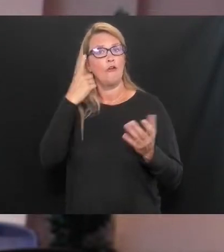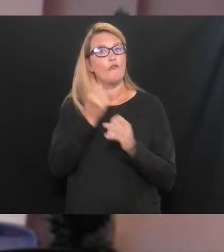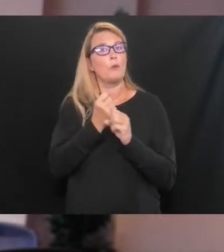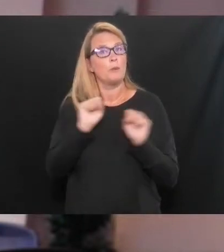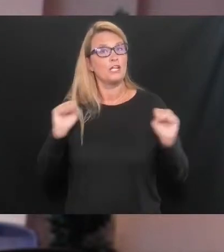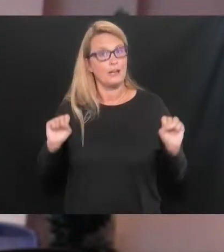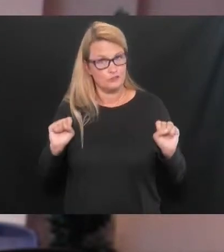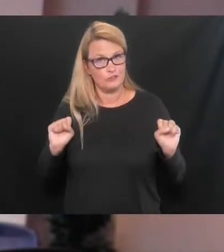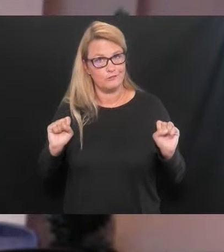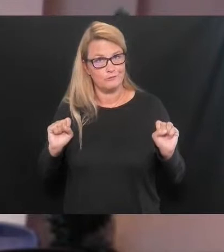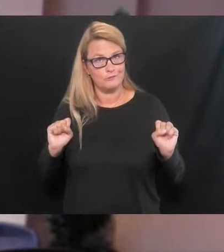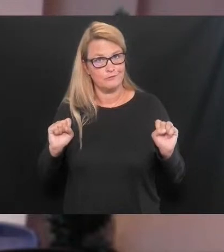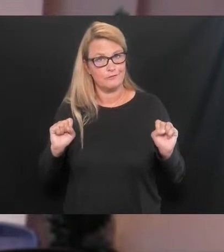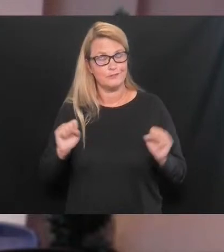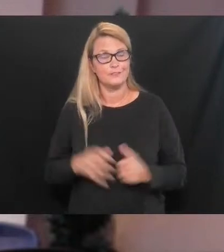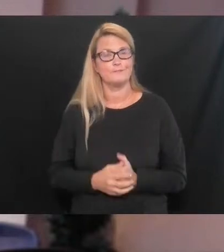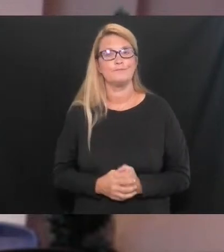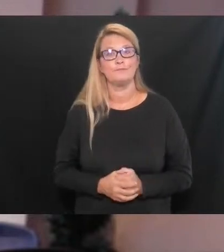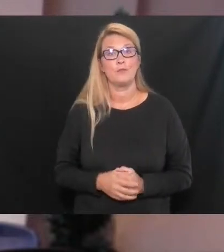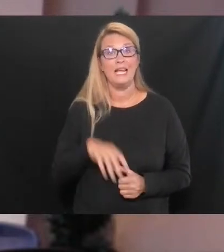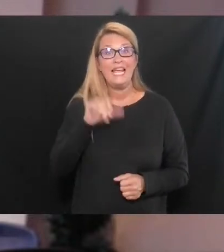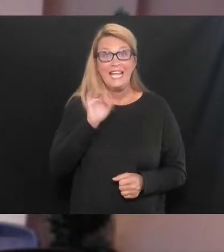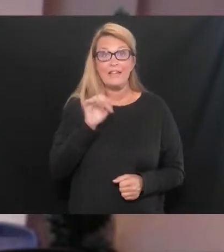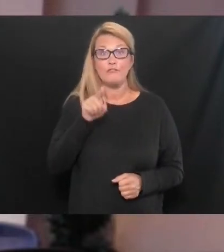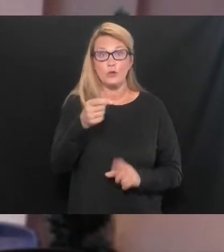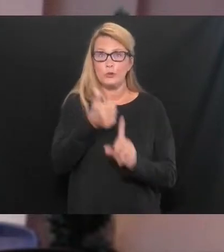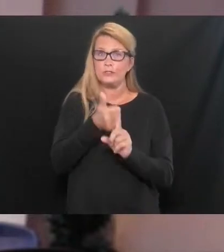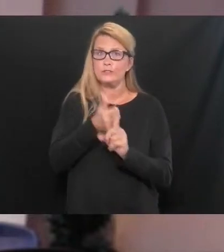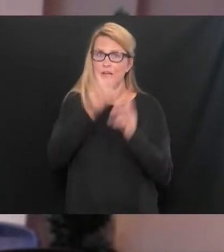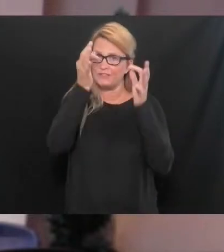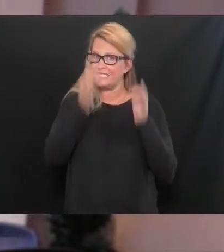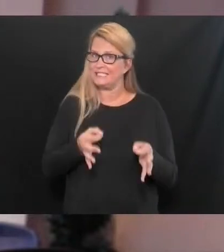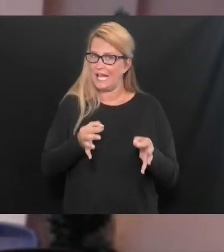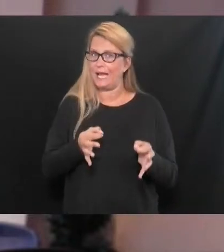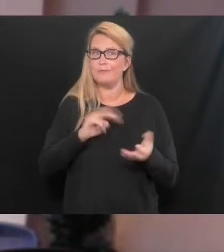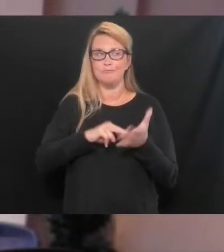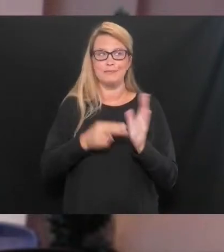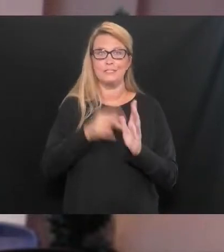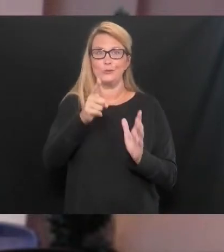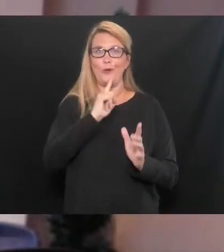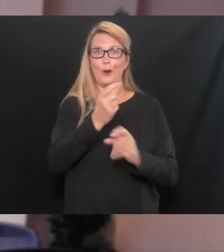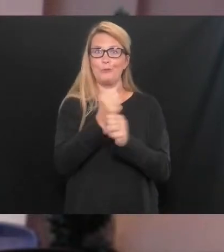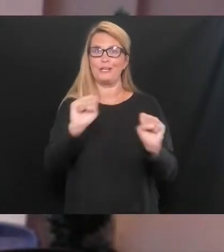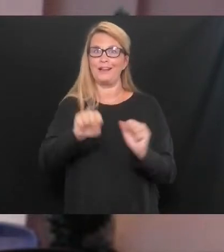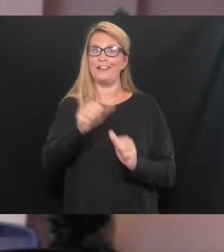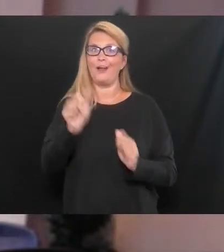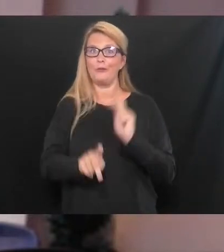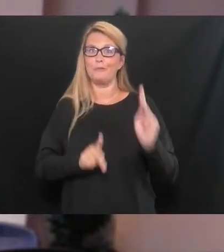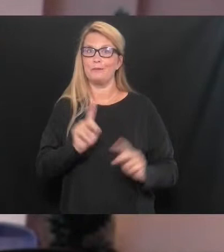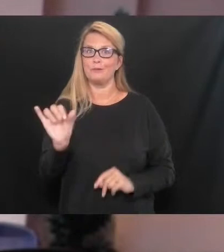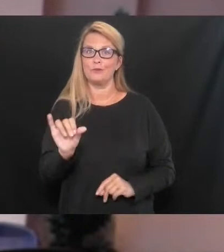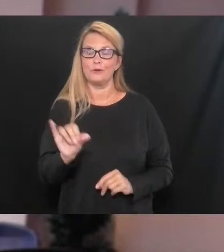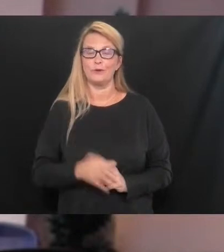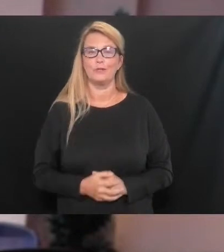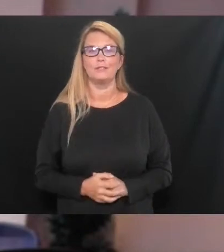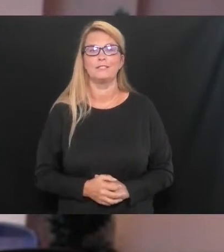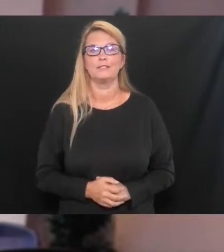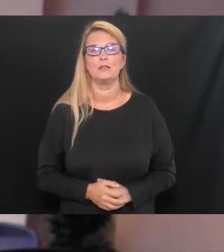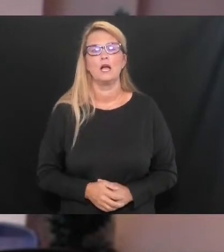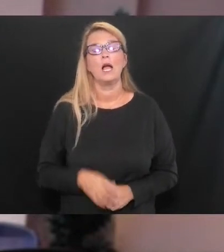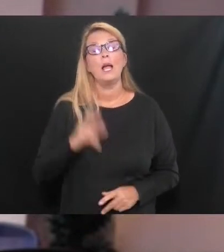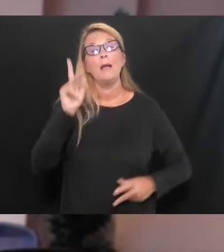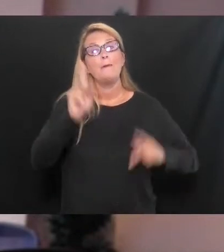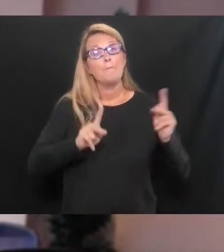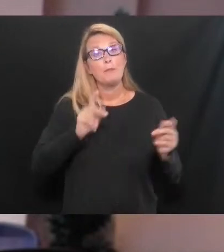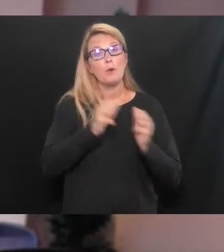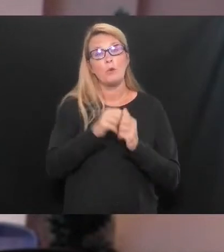protect them. And as they do that, they protect others. One other real quick point, it is also important, even in people who have